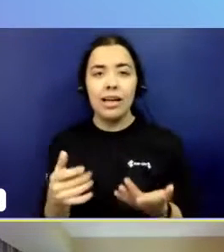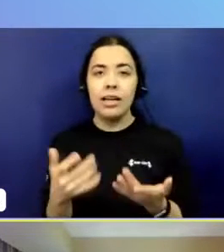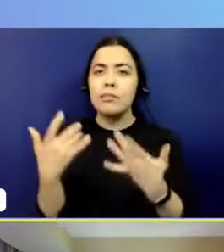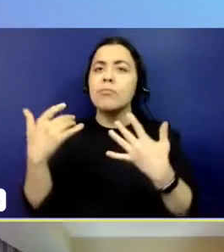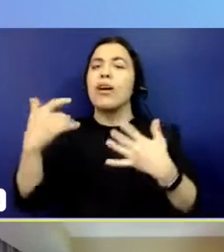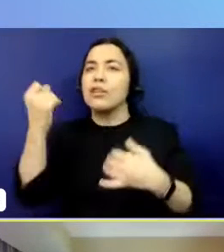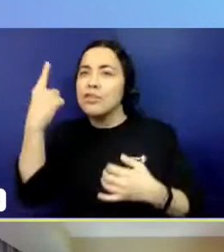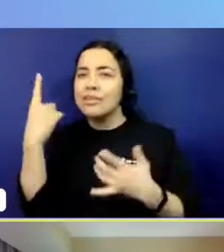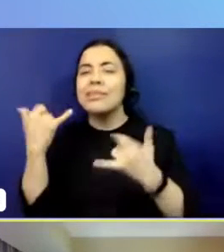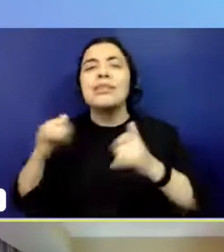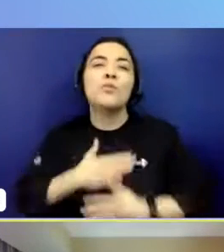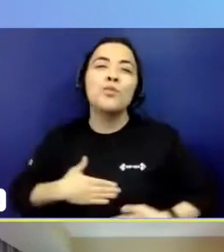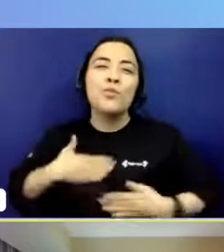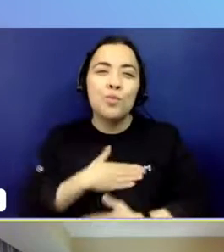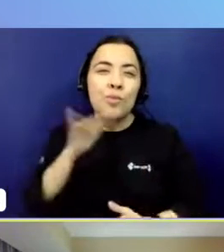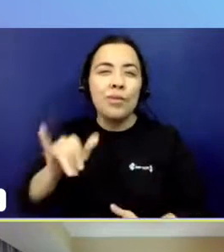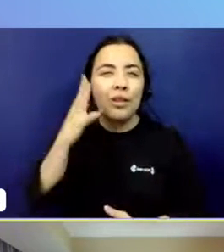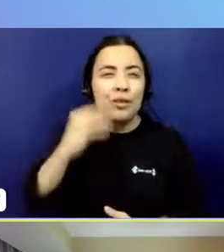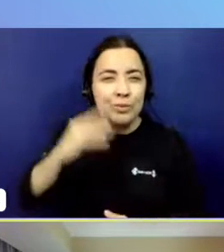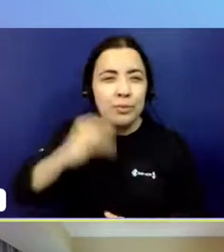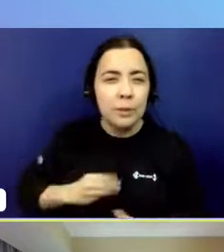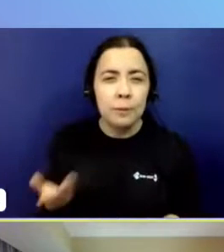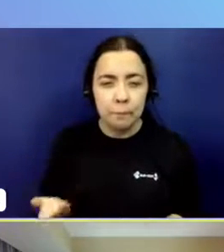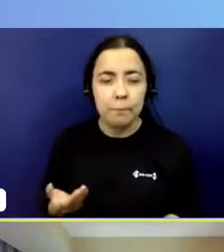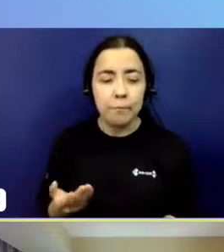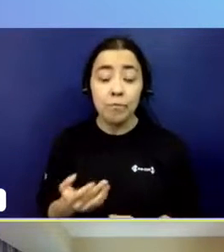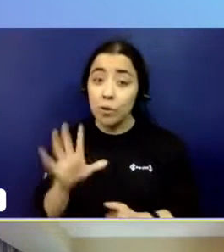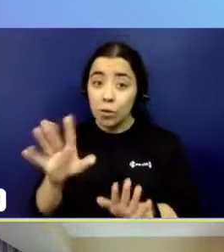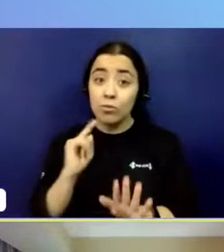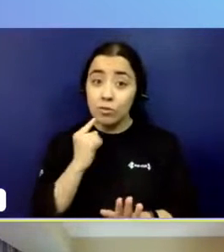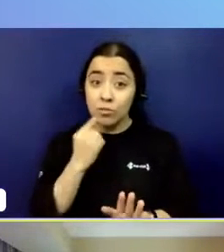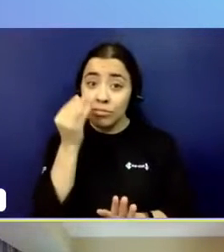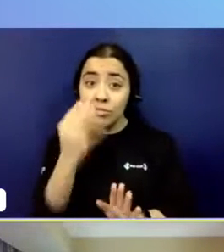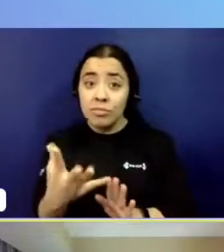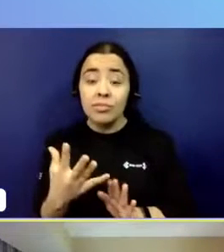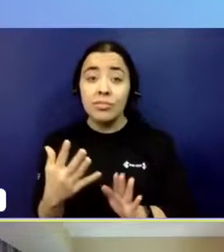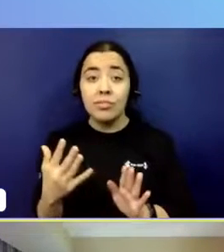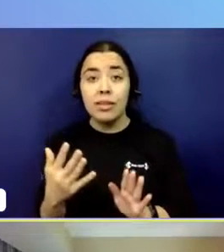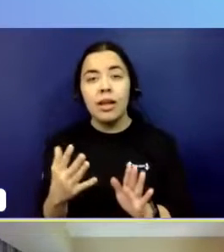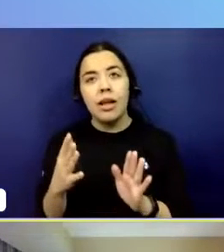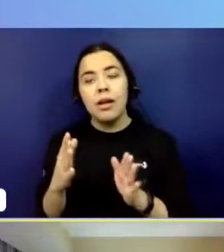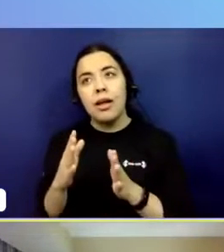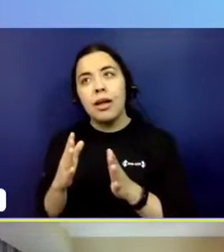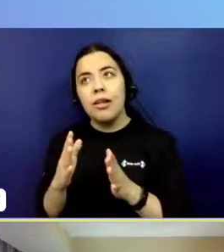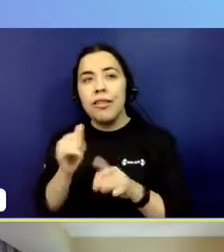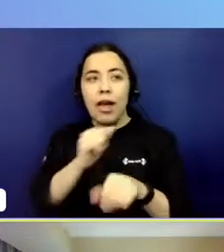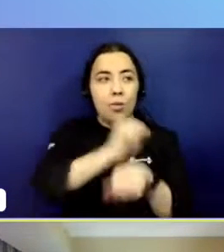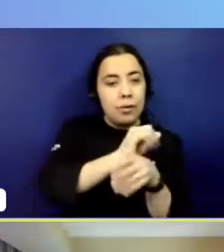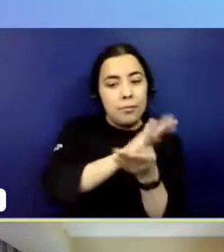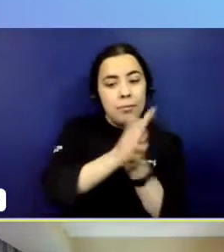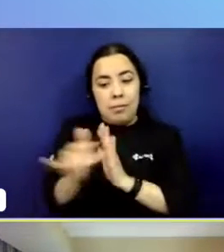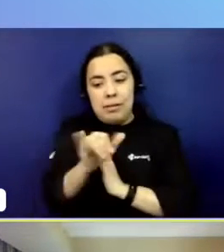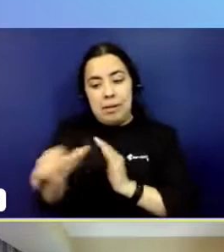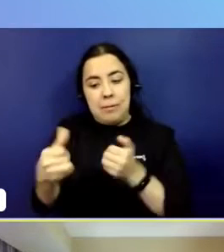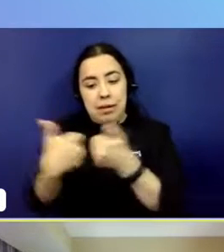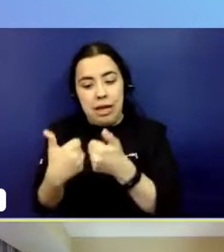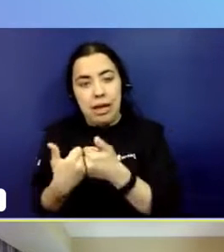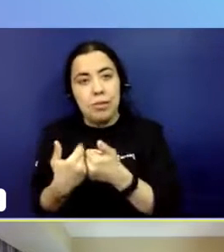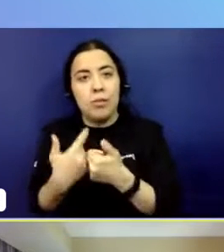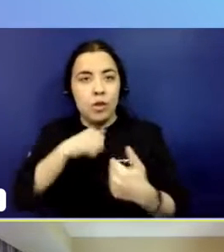yet enjoyable experience. So seriously though, gamification allows us to